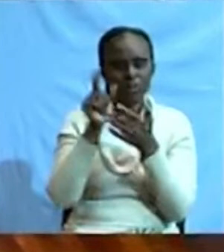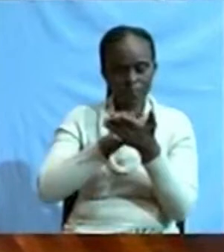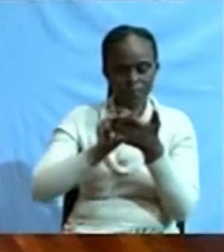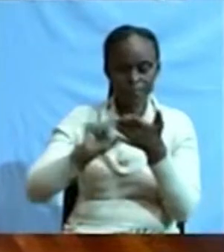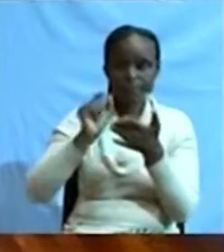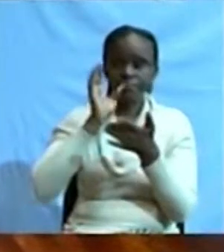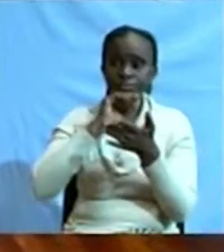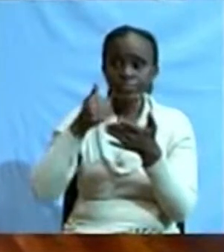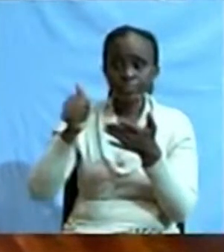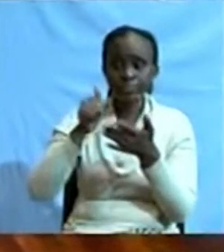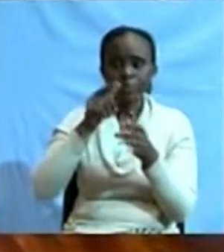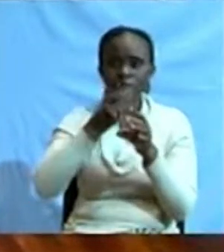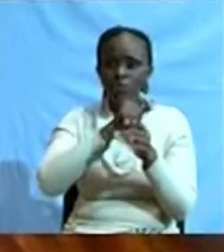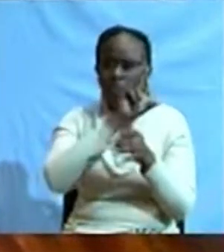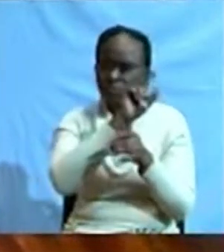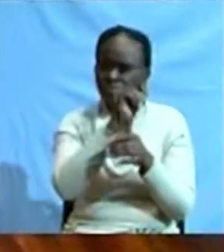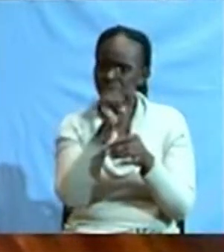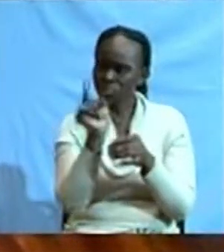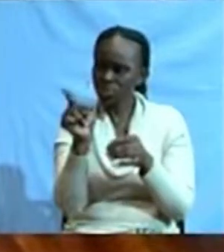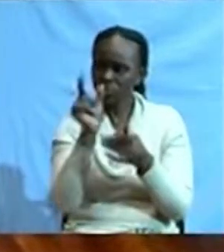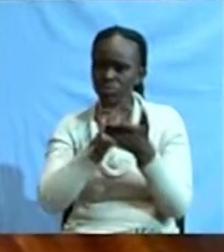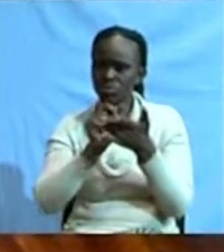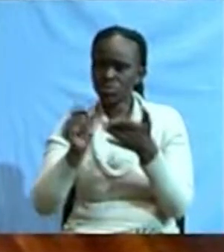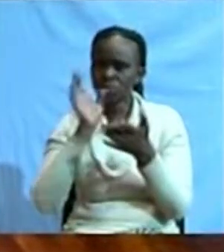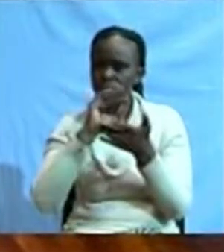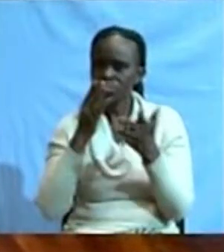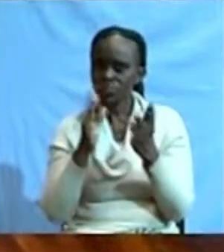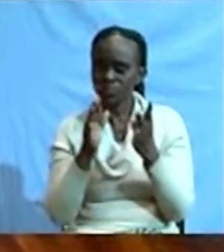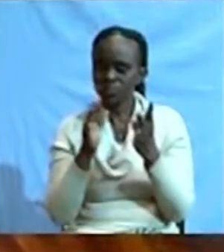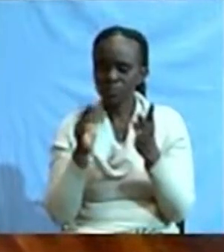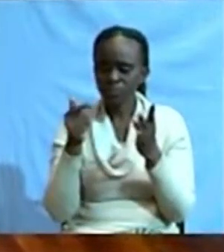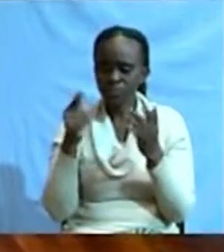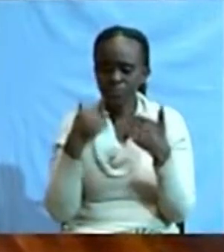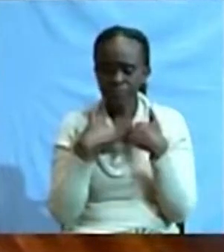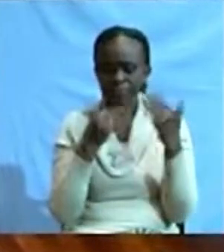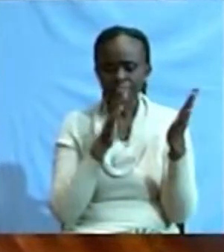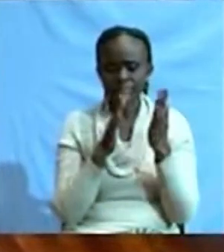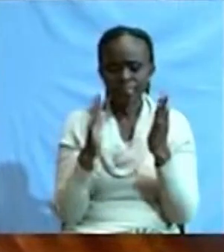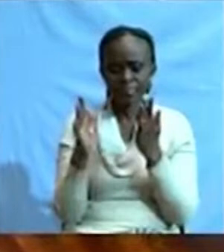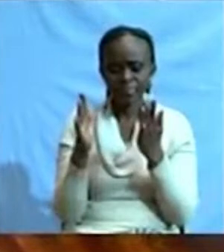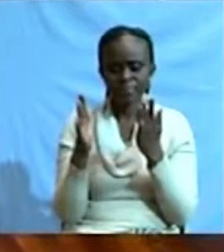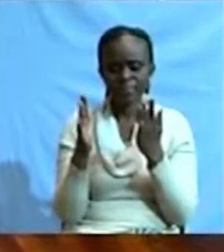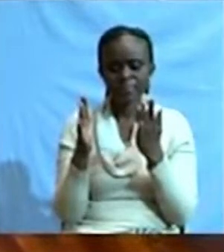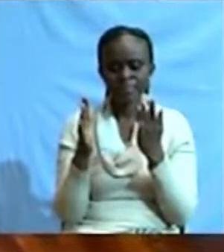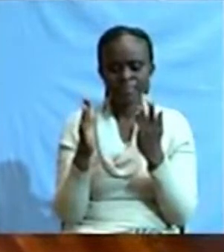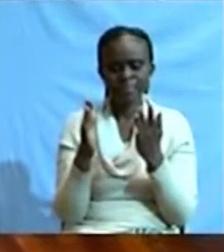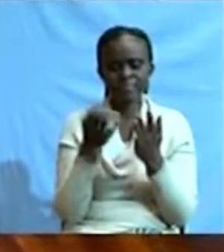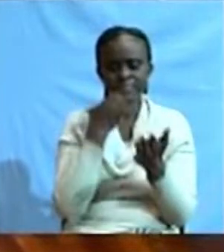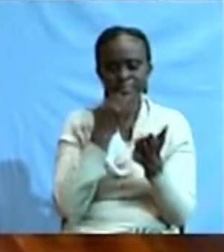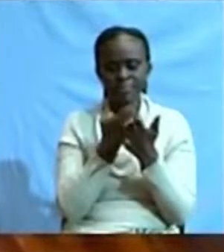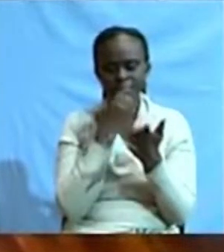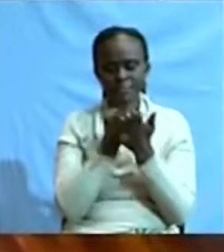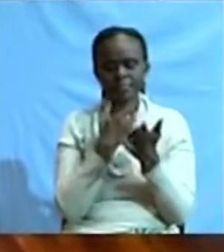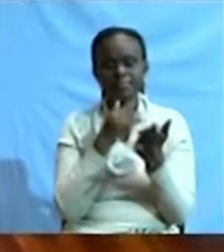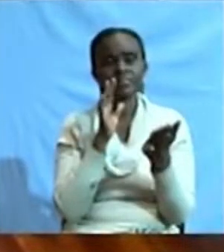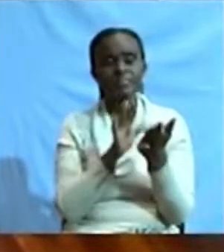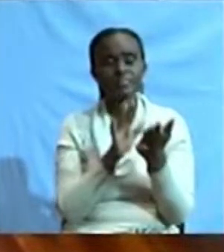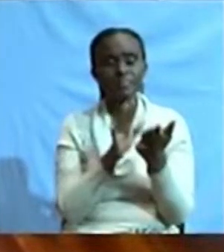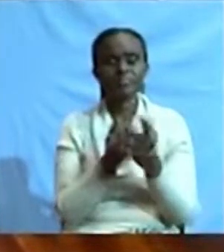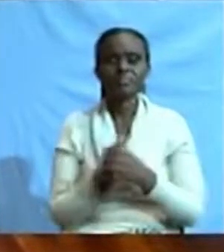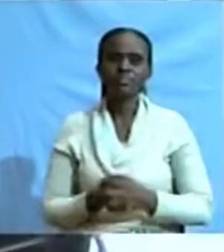written since 2021? Do you have backing evidence?